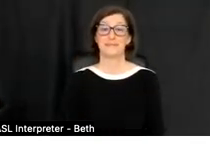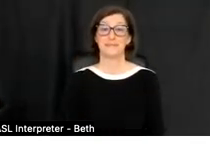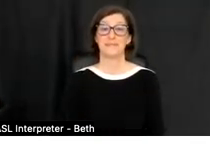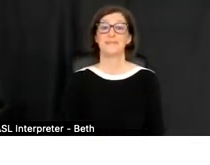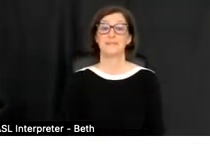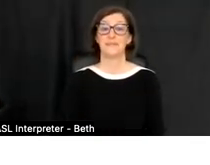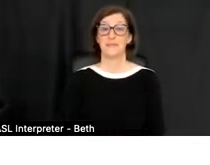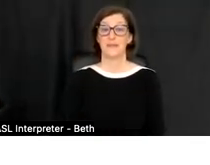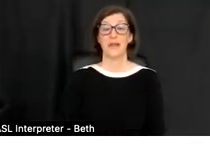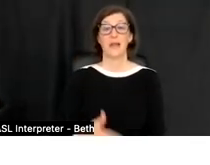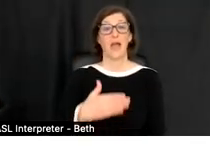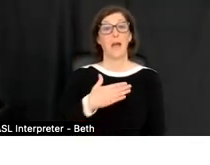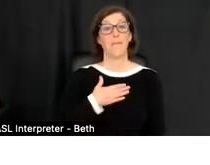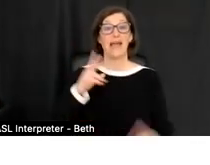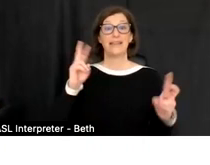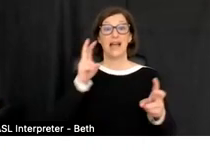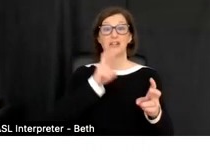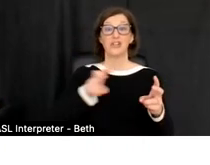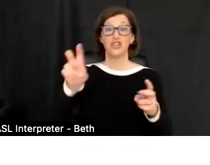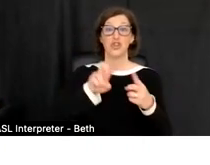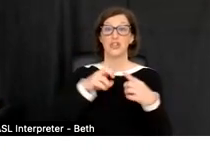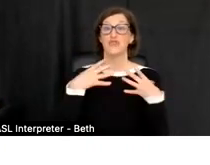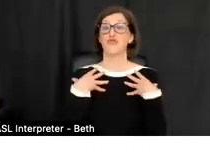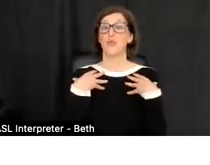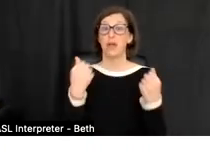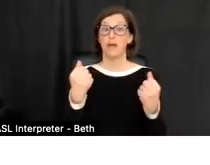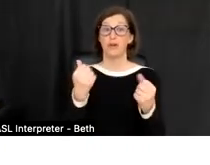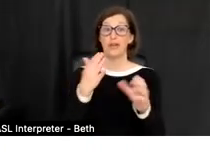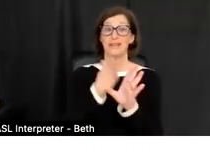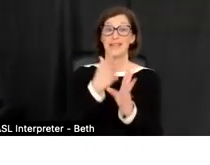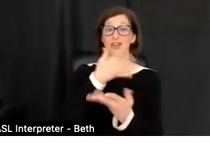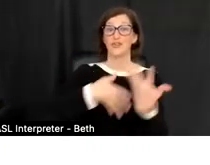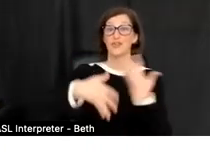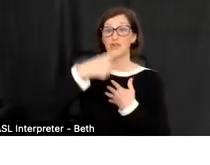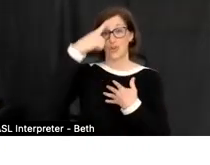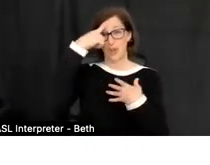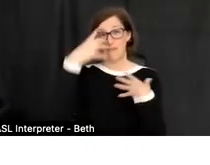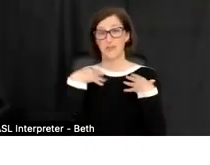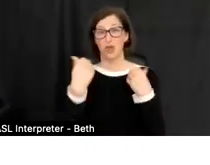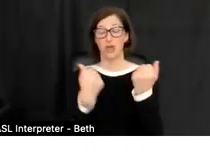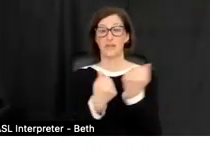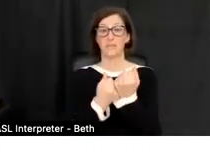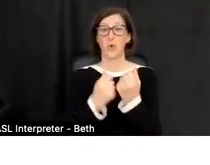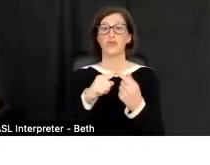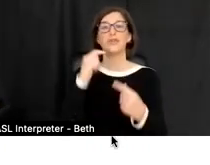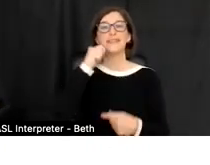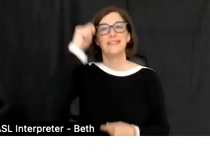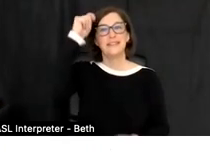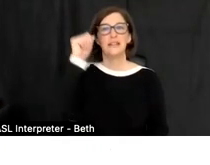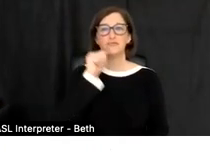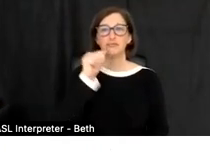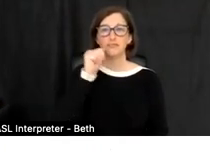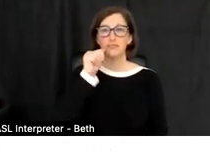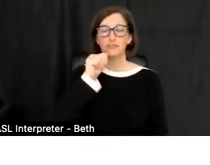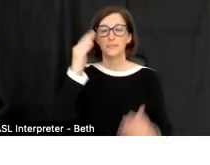So my title is Journey to Recovery, Psychosocial and Mental Health Support to Adolescent Girls.